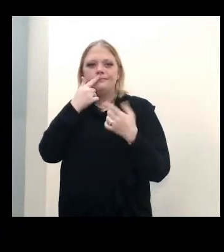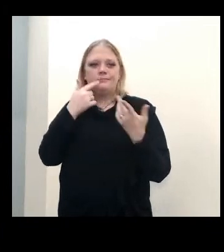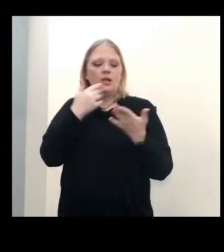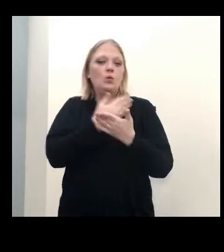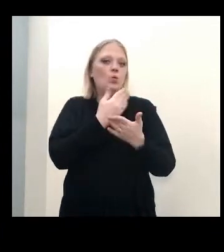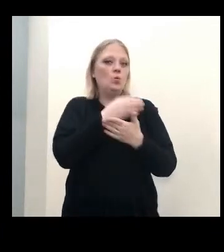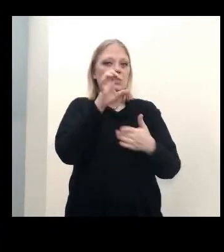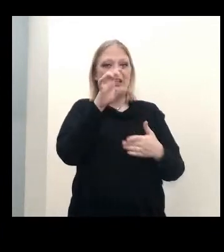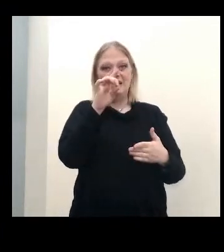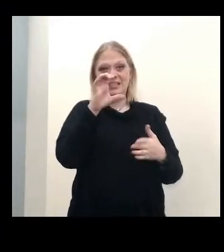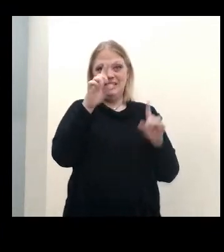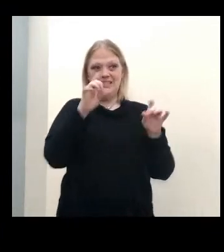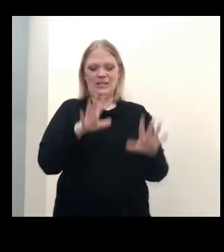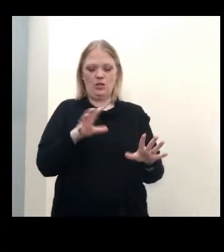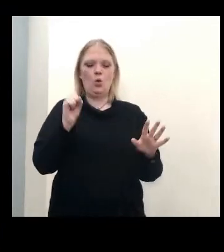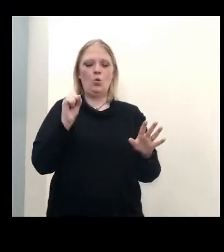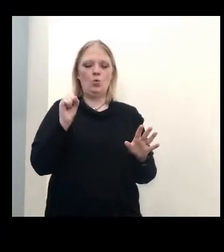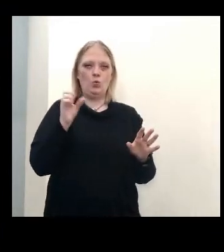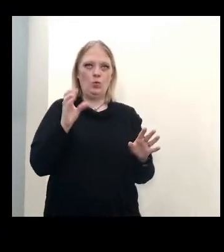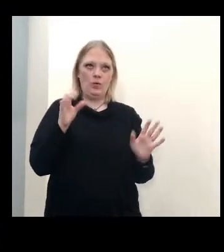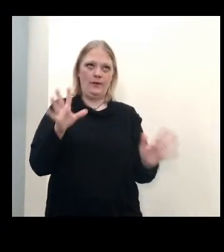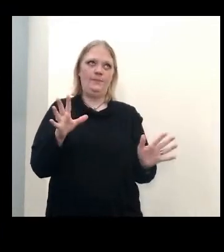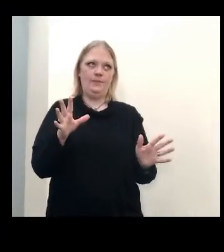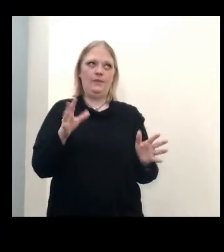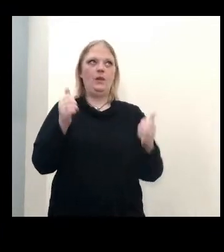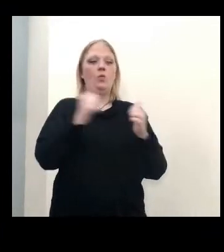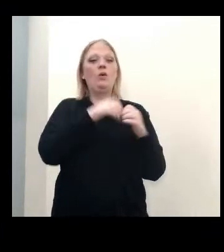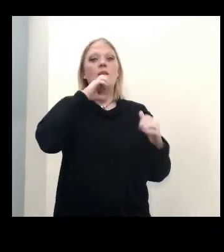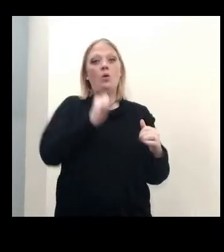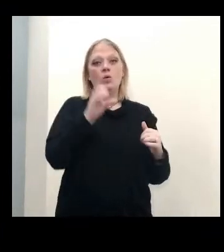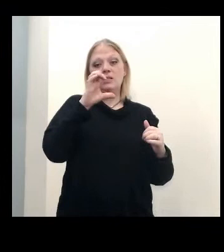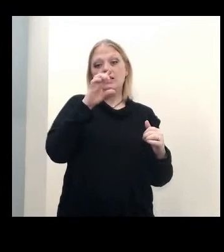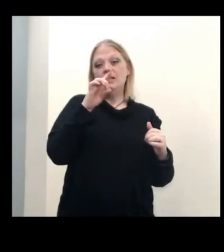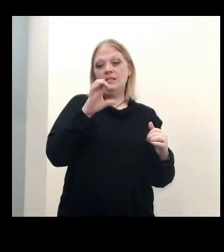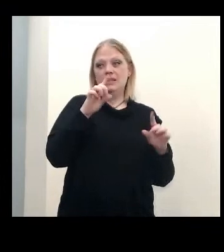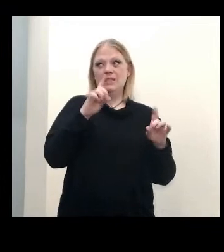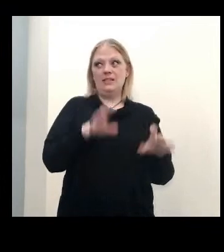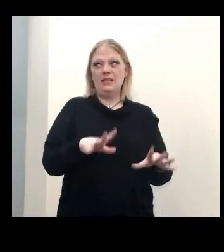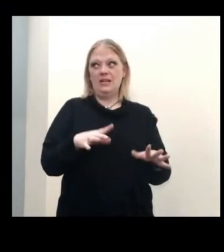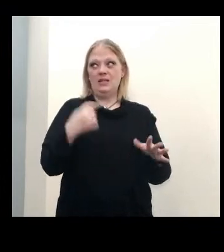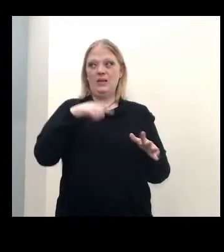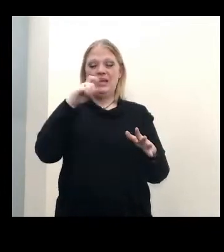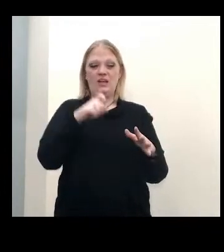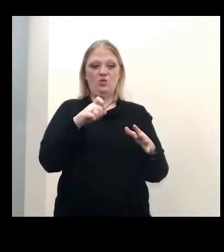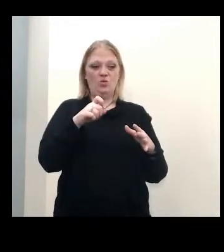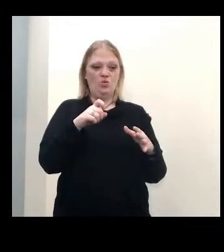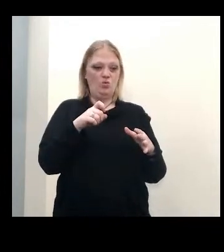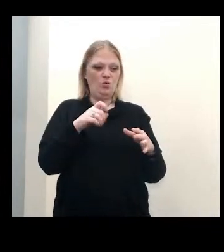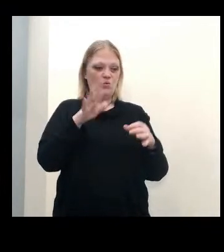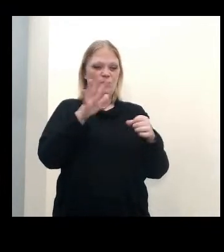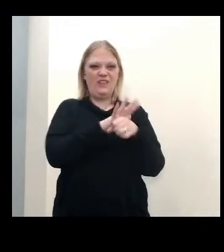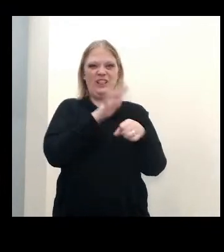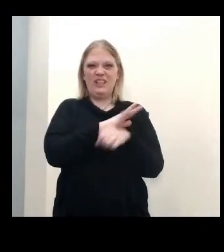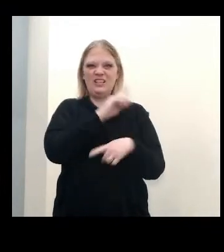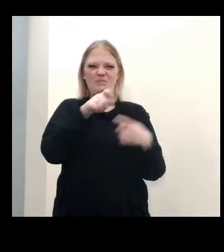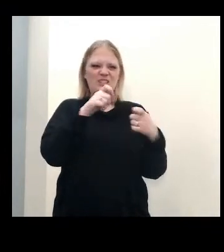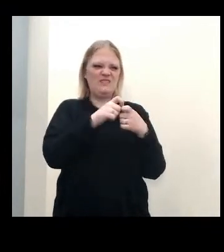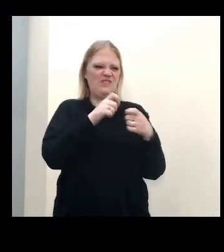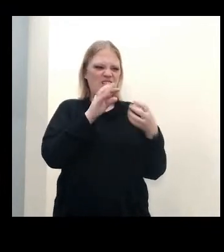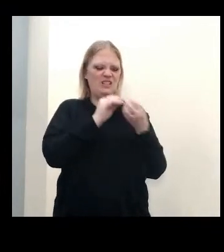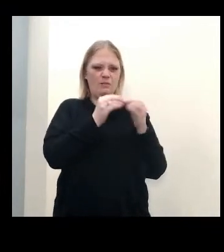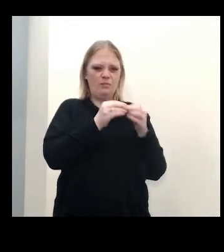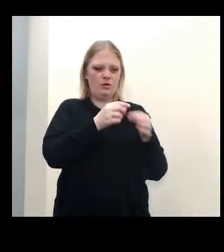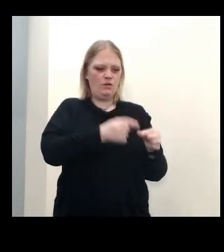CDC test. So with the old CDC test, we had to fill like a certain number of wells